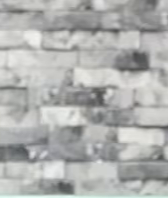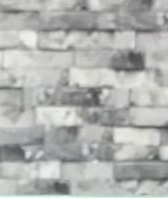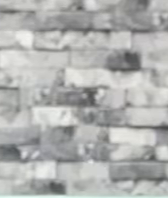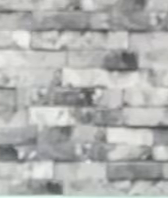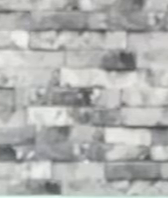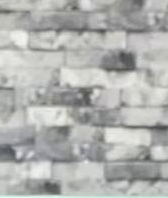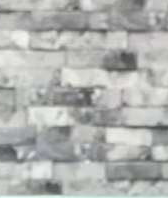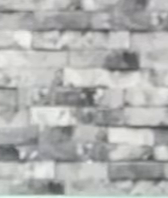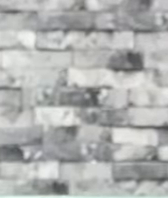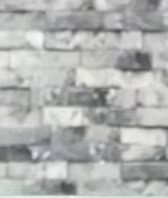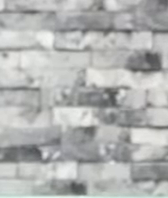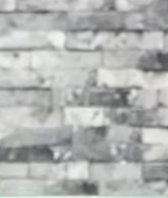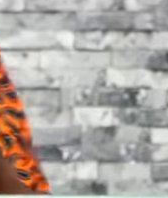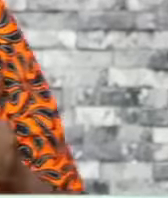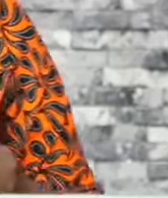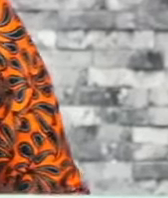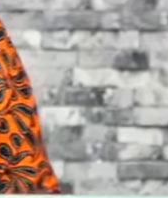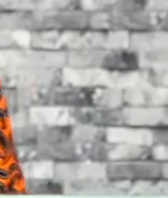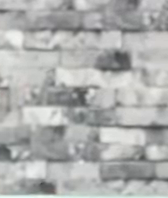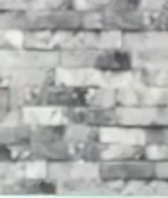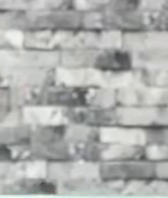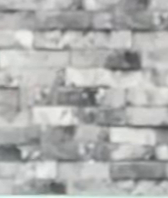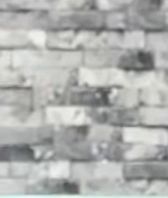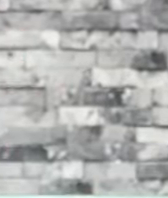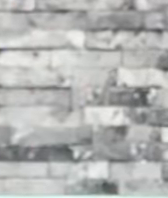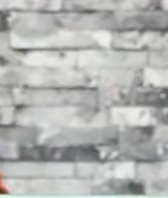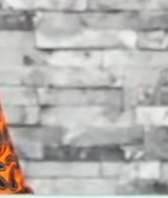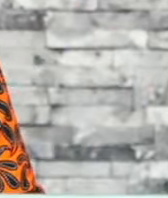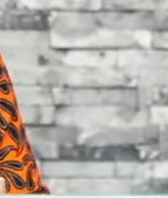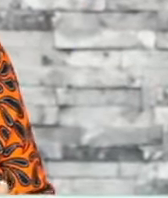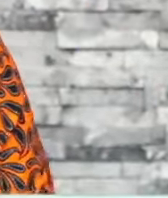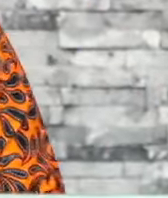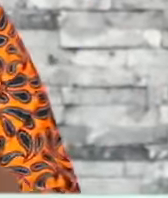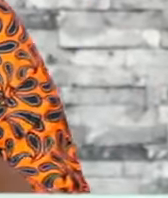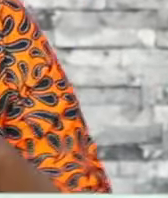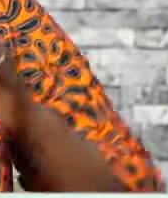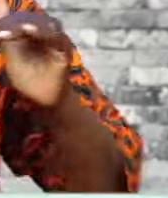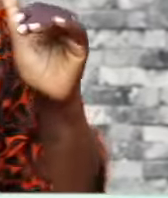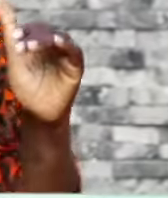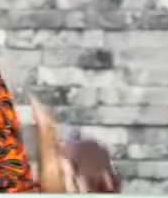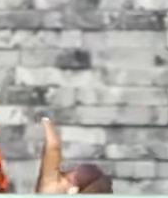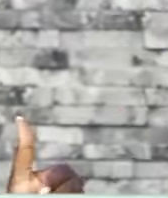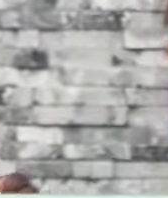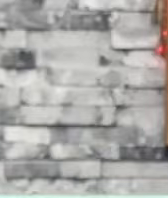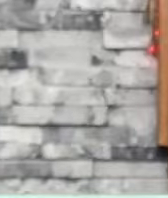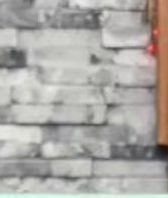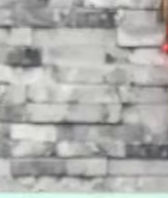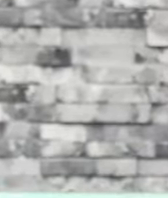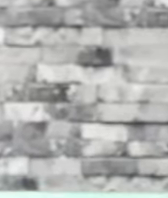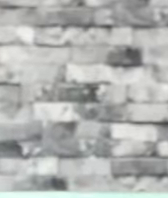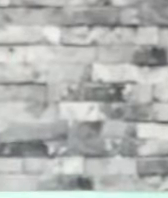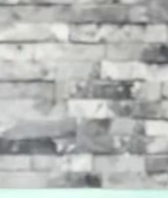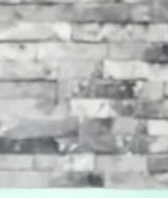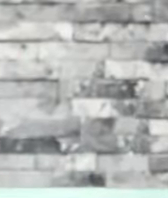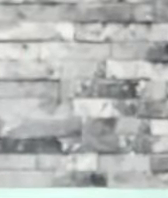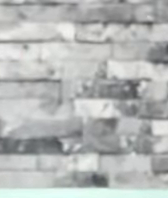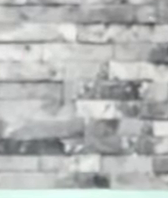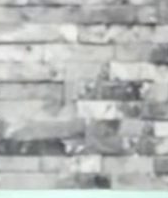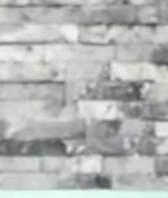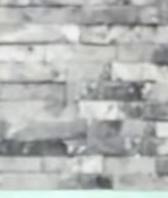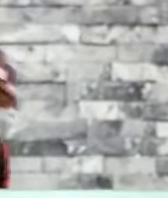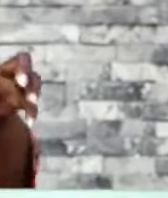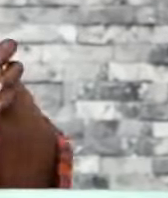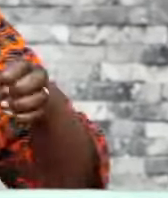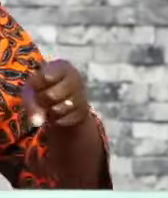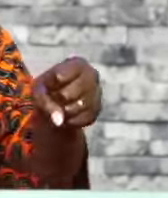Mungu hayupo. He is still seated on the throne. Bado yeye yuko enzini. He is still in charge. Yeye bado ndiko katika ushukani. He is